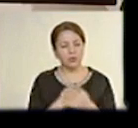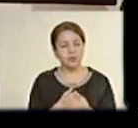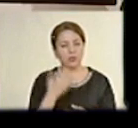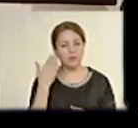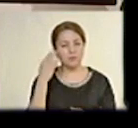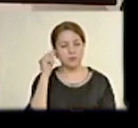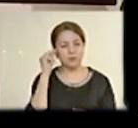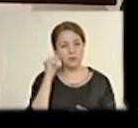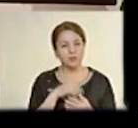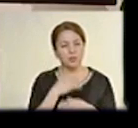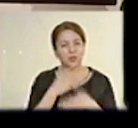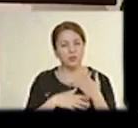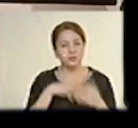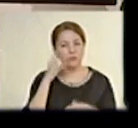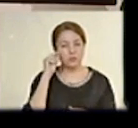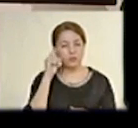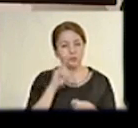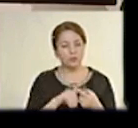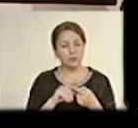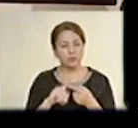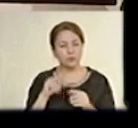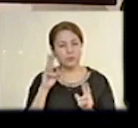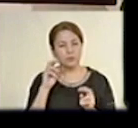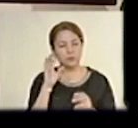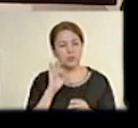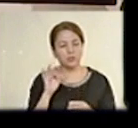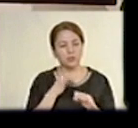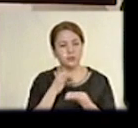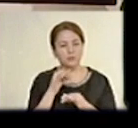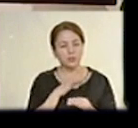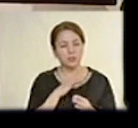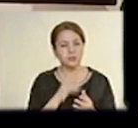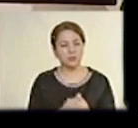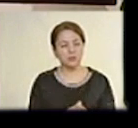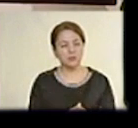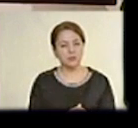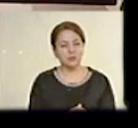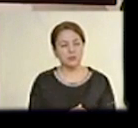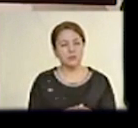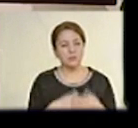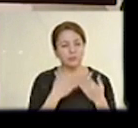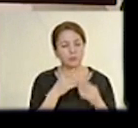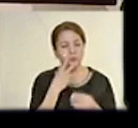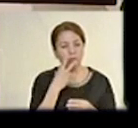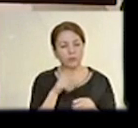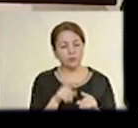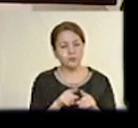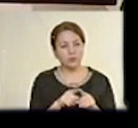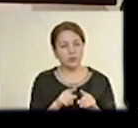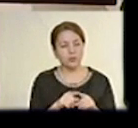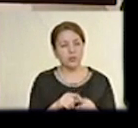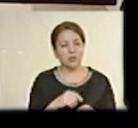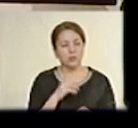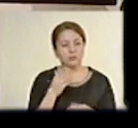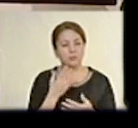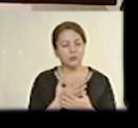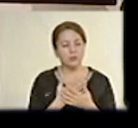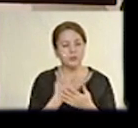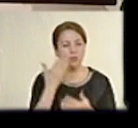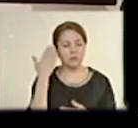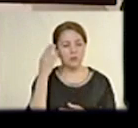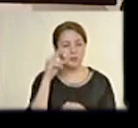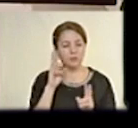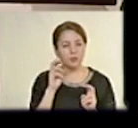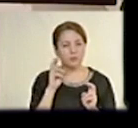o'tgan darsda aralash sonlarni qo'shish mavzusi haqida gaplashgan edik. Mana bu ko'rib turganingizdek esa misol o'tilgan